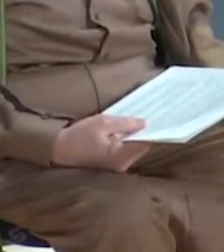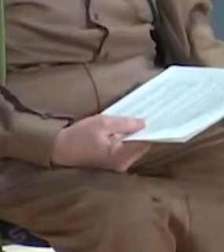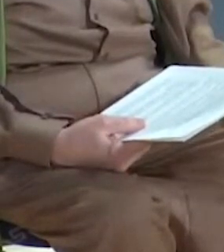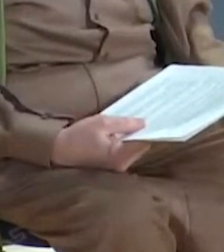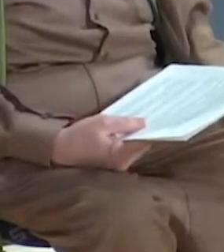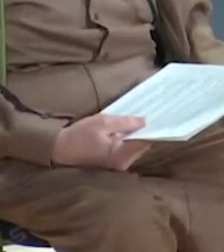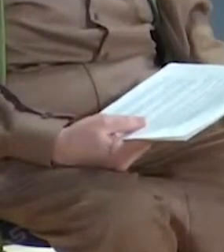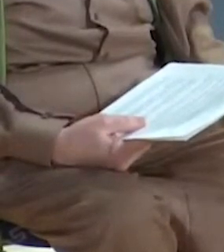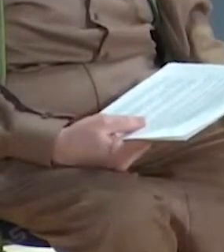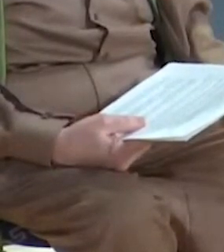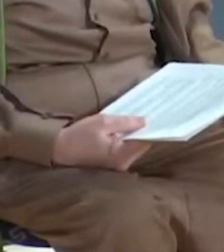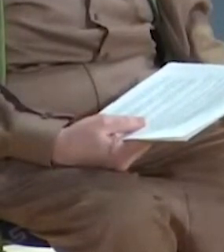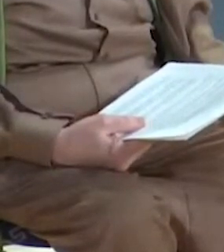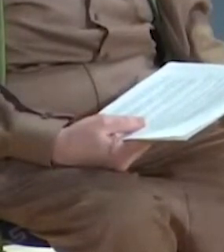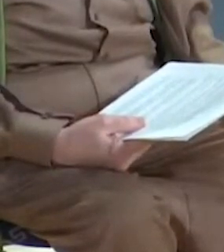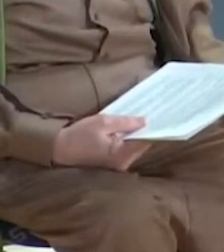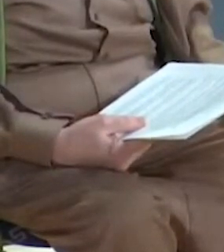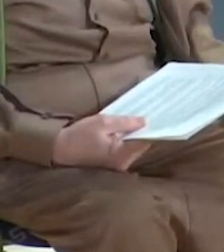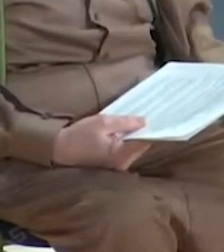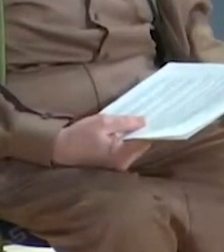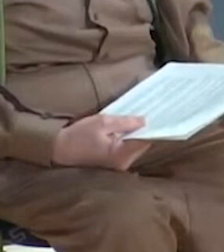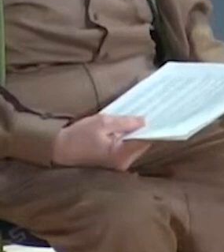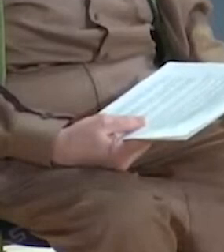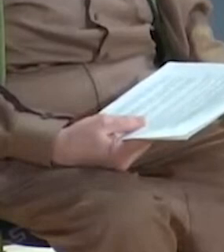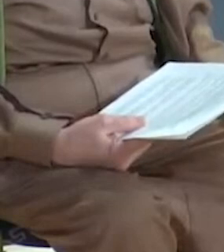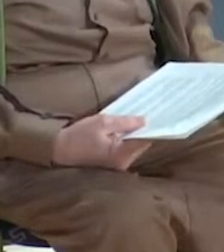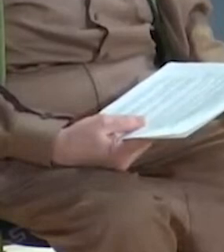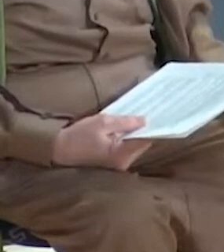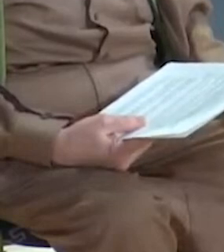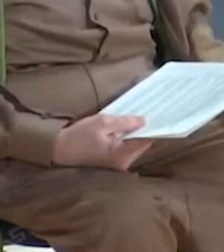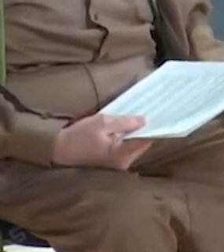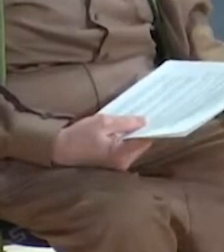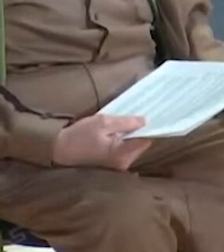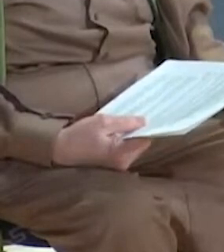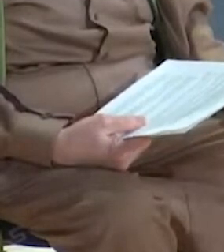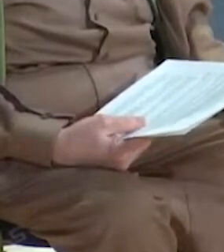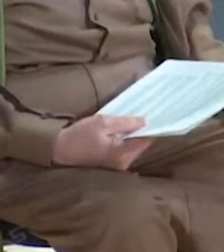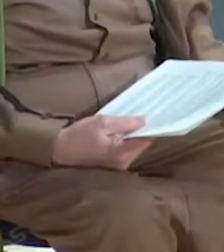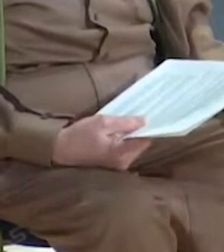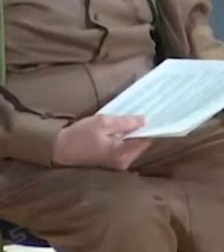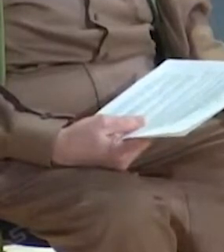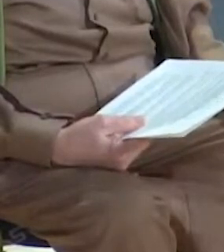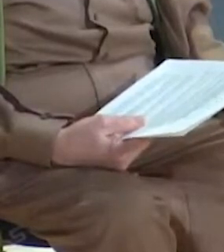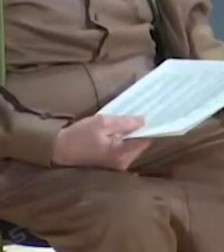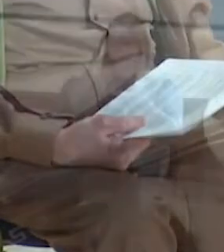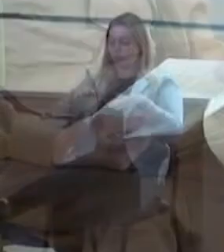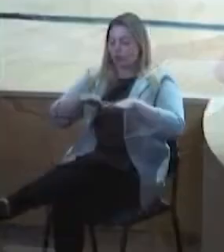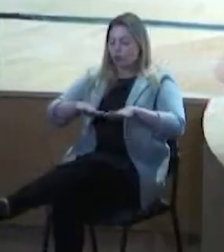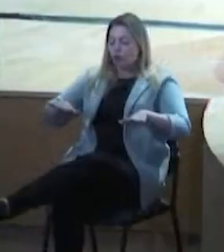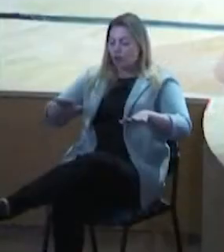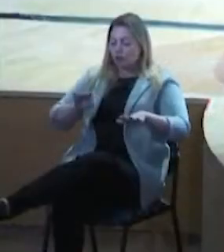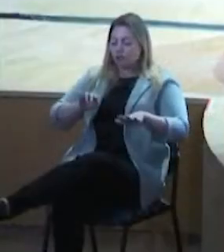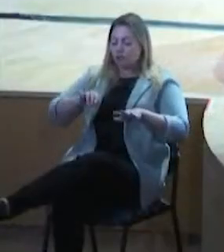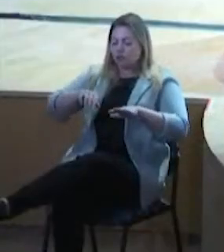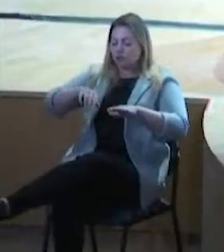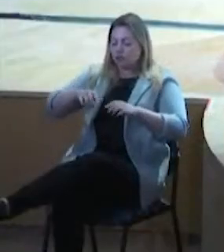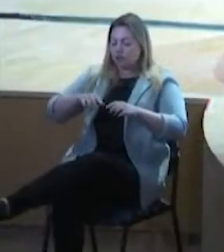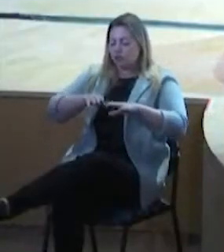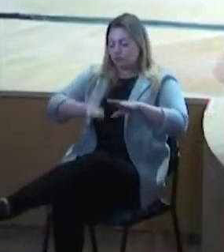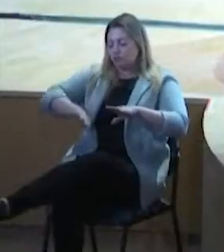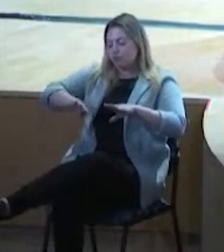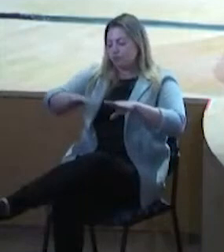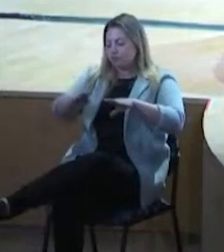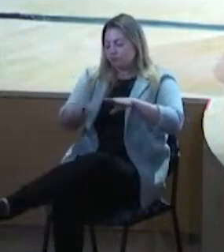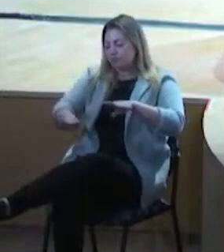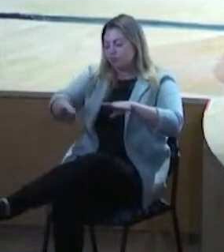my own language we call them hekowe, which means like depressions in the ground that we make